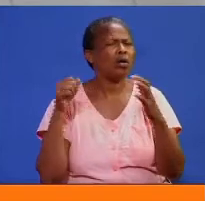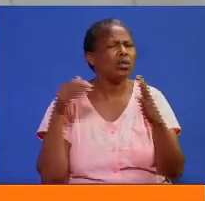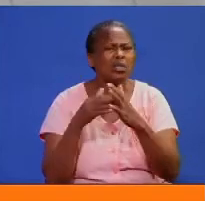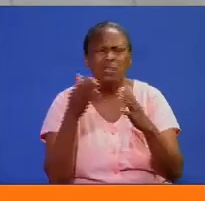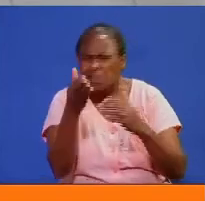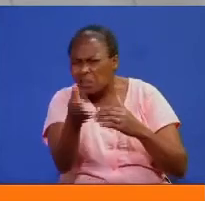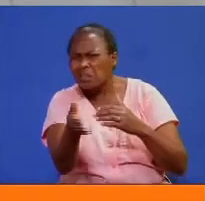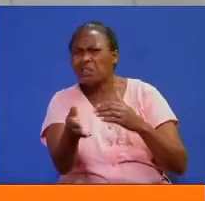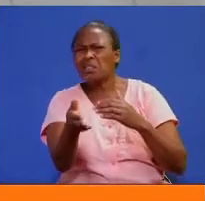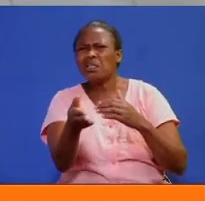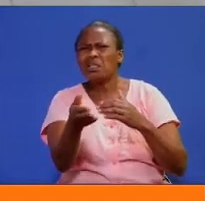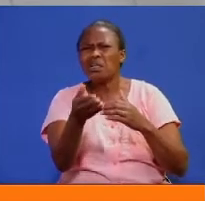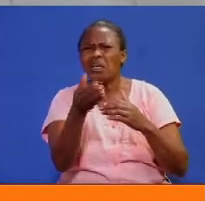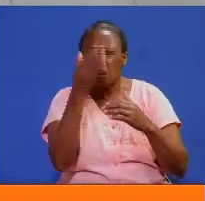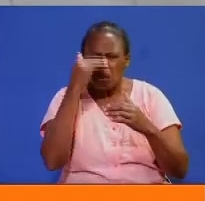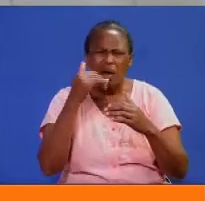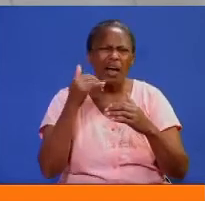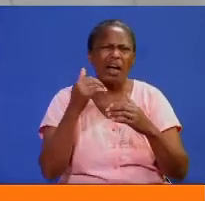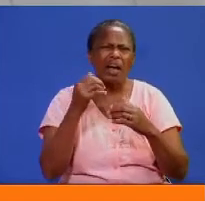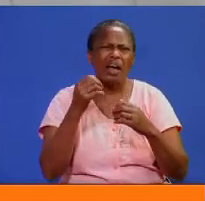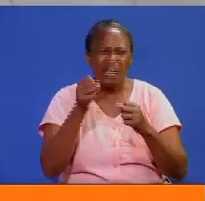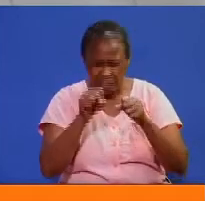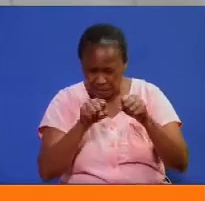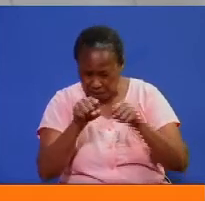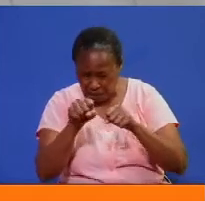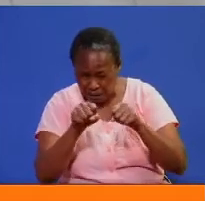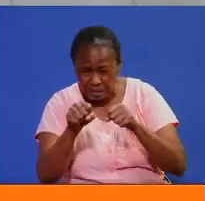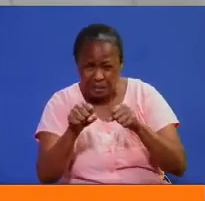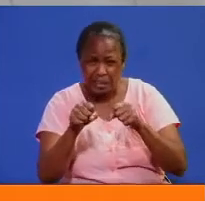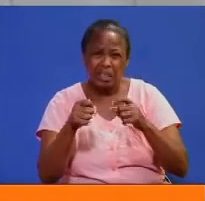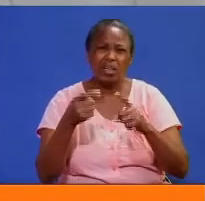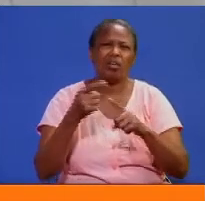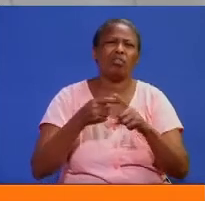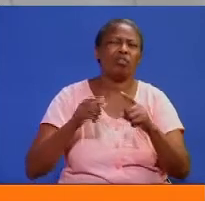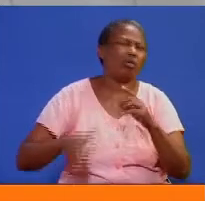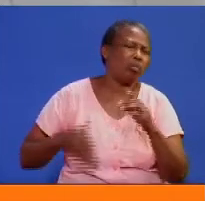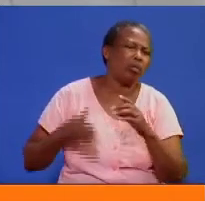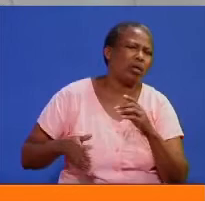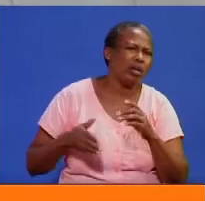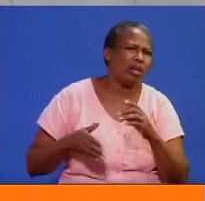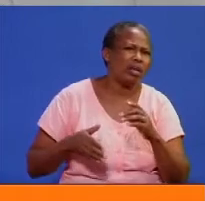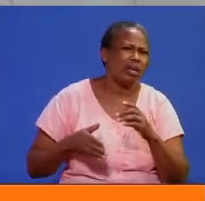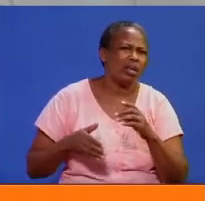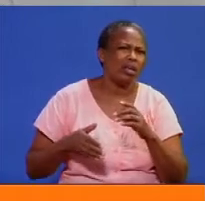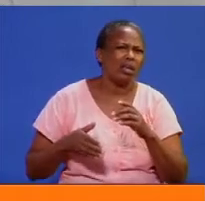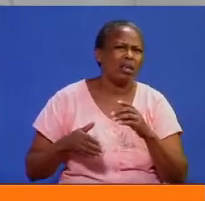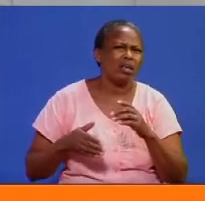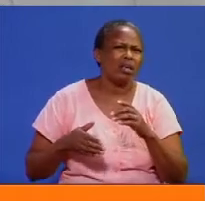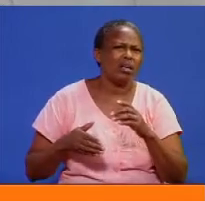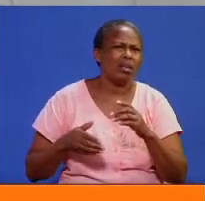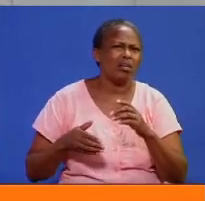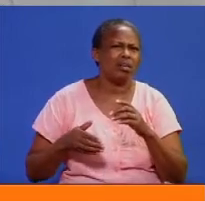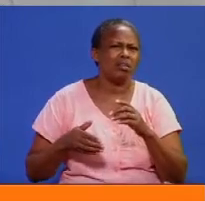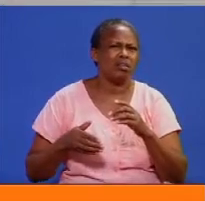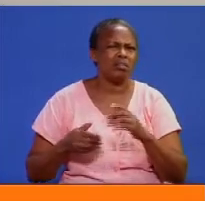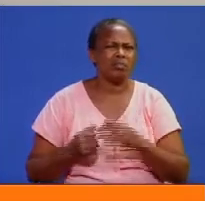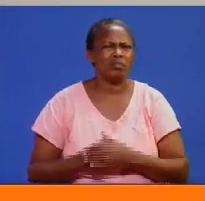the competing rally cars to drive from Naivasha to Soysambu. Isabel Mwangi informs us of what transpired.